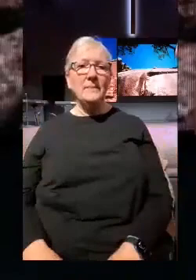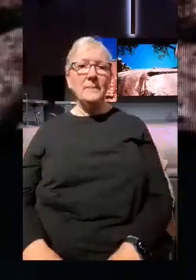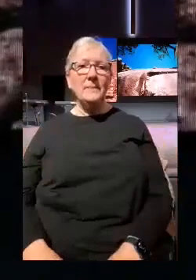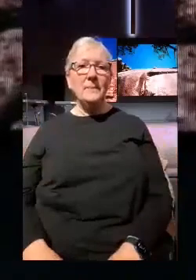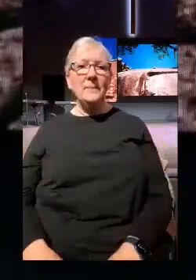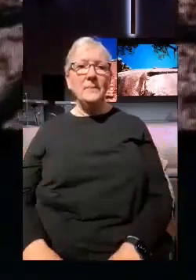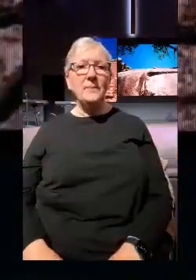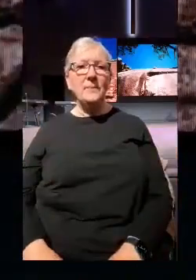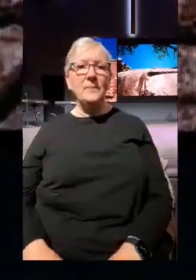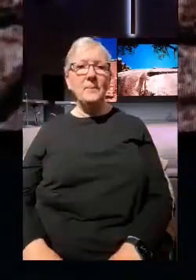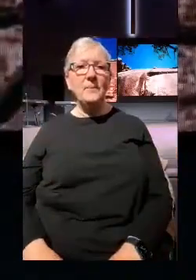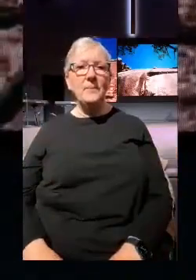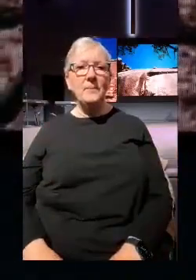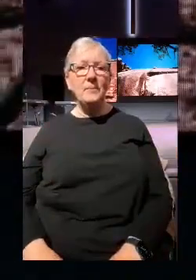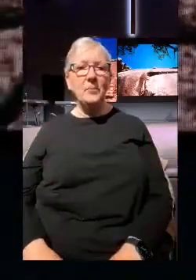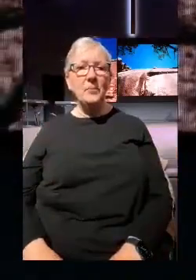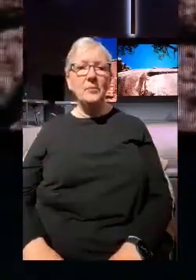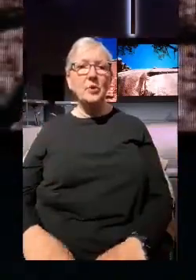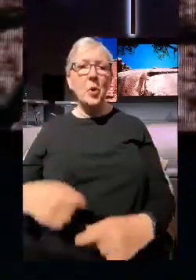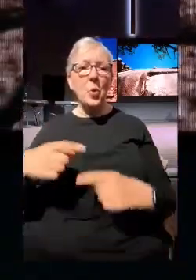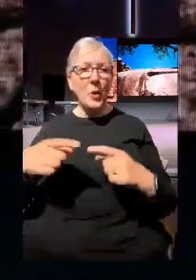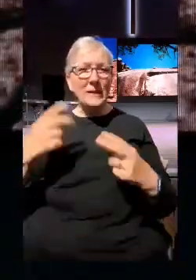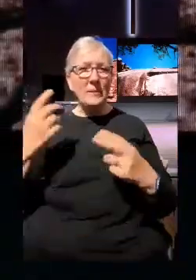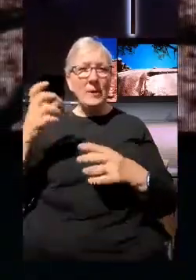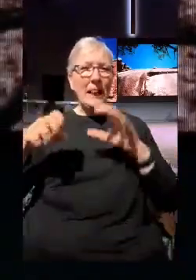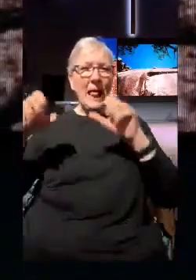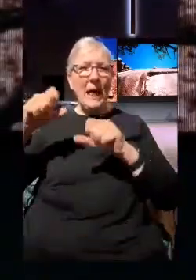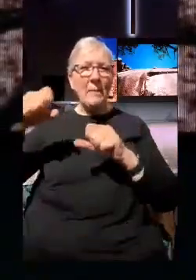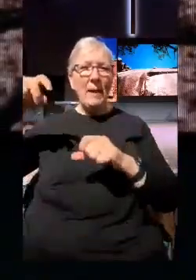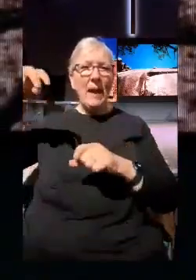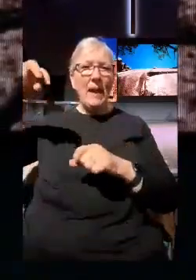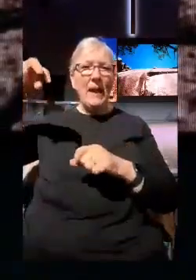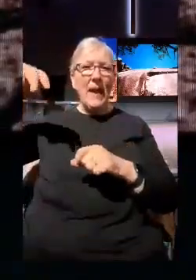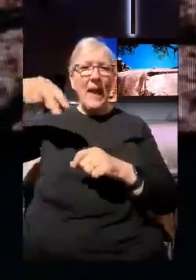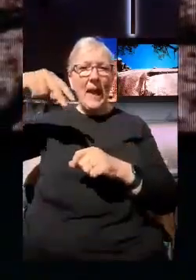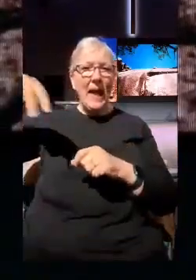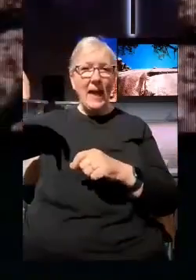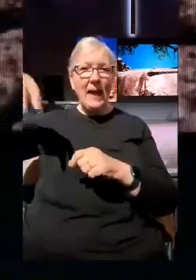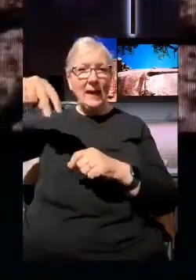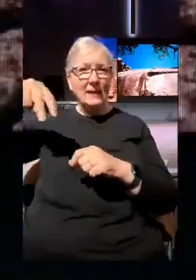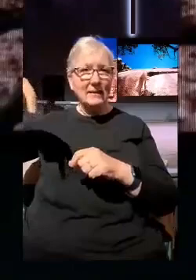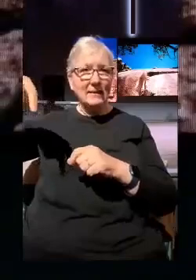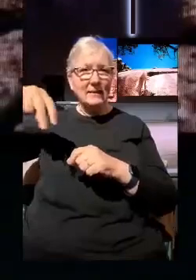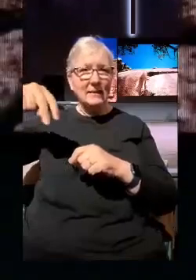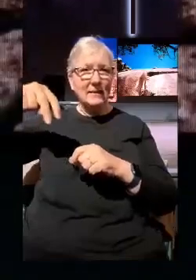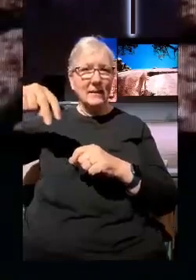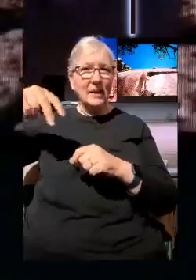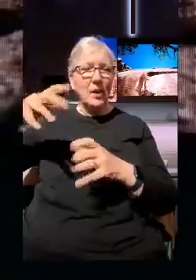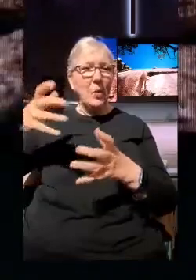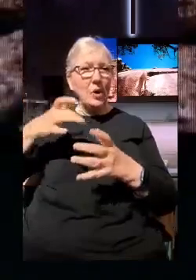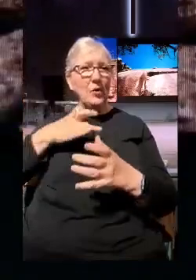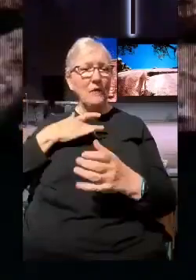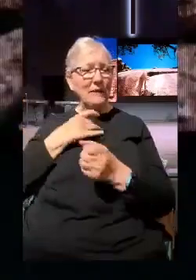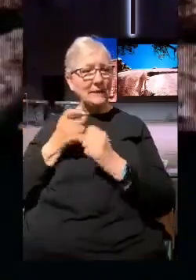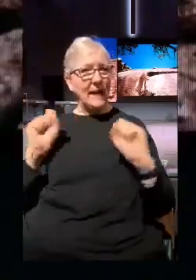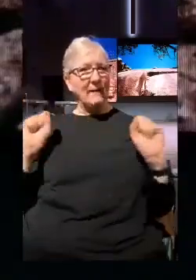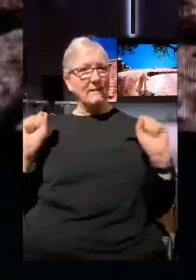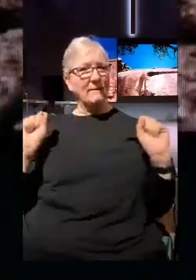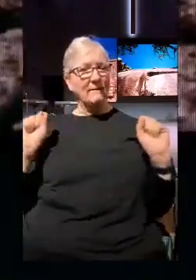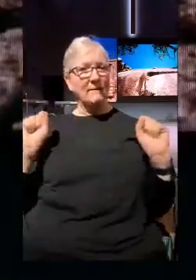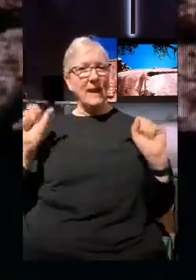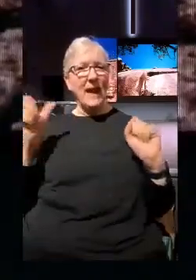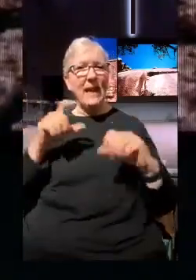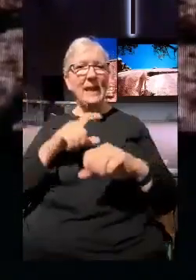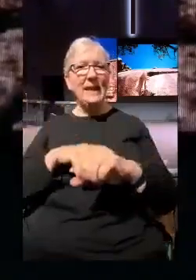When a climber hangs on a rope, he wants that rope to feel secure. Anytime we hang our